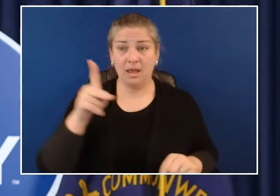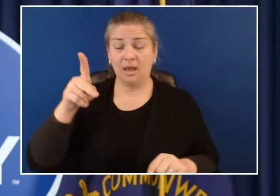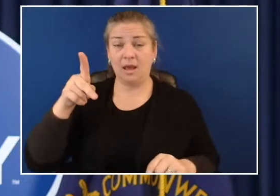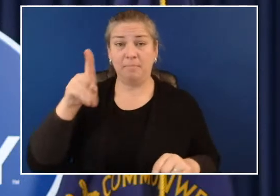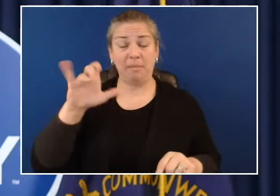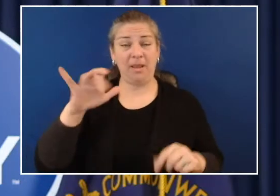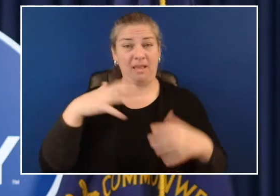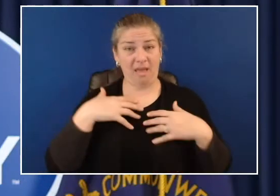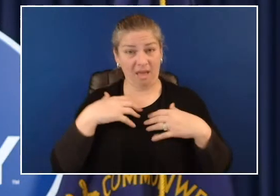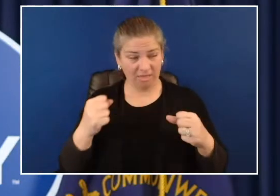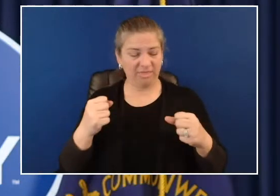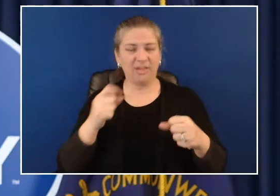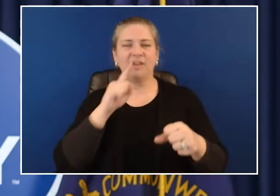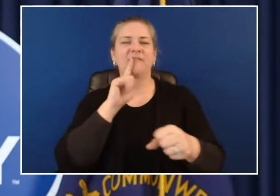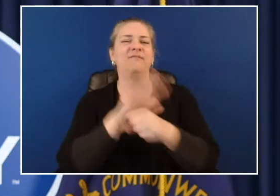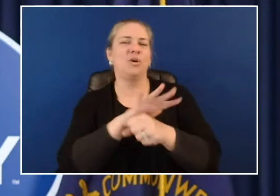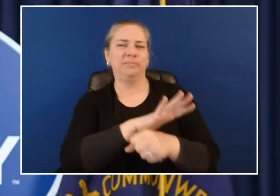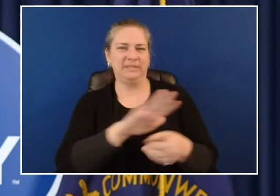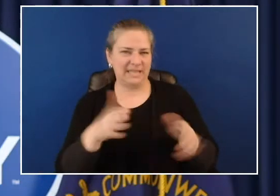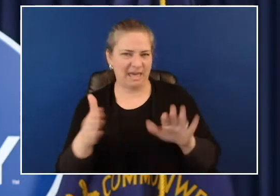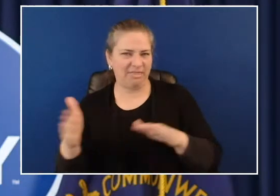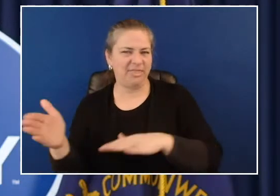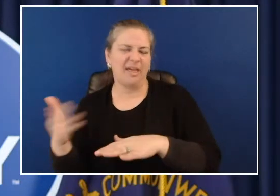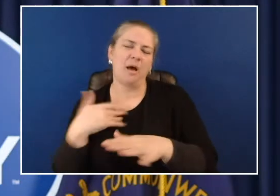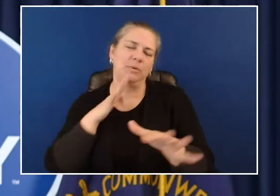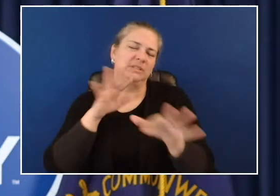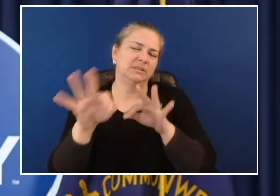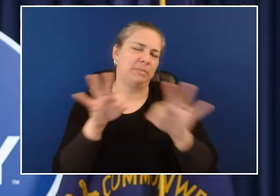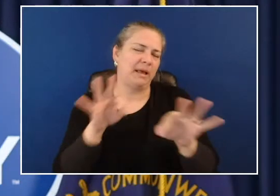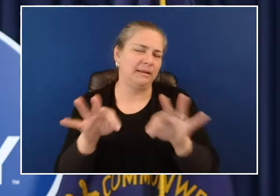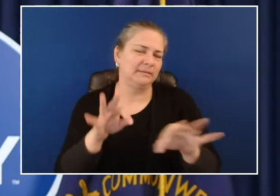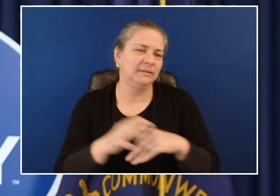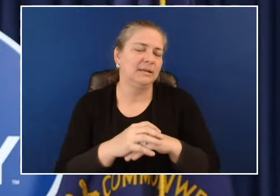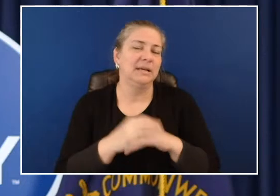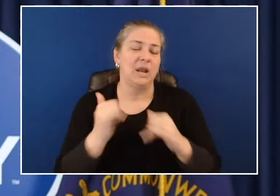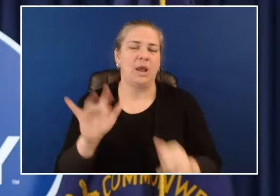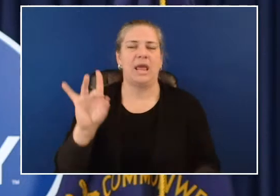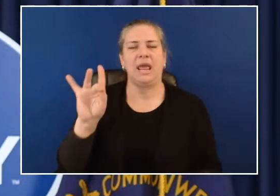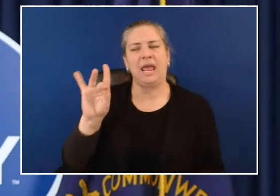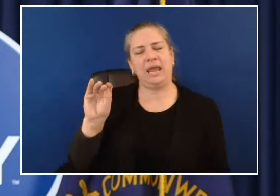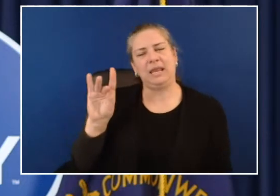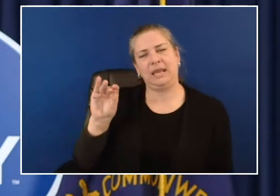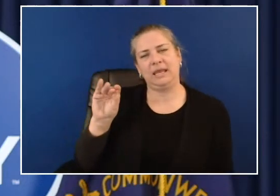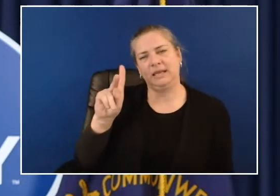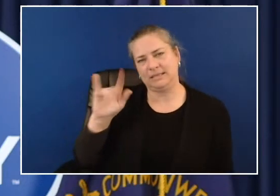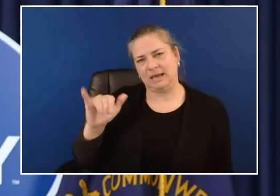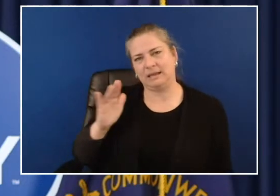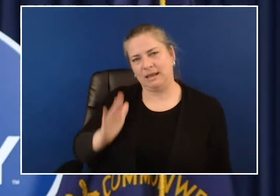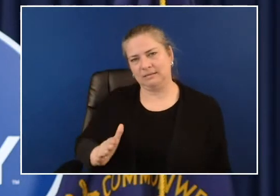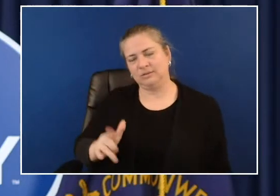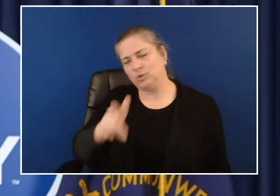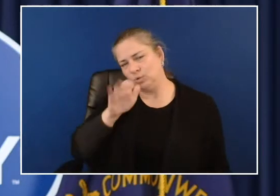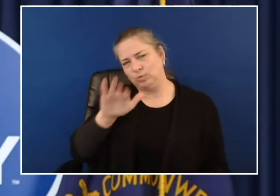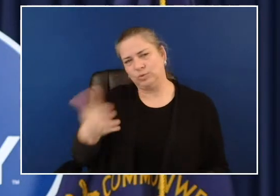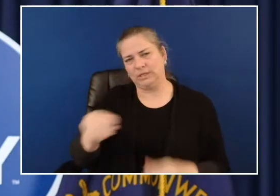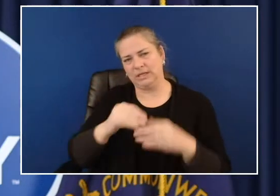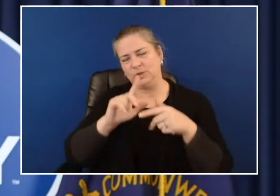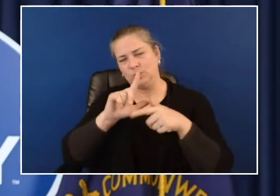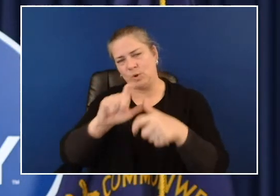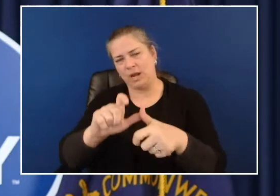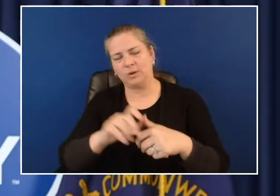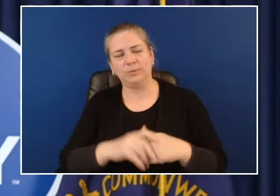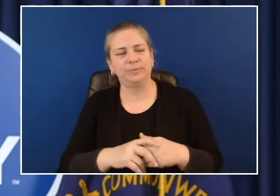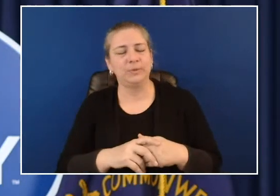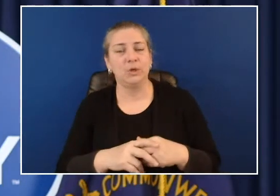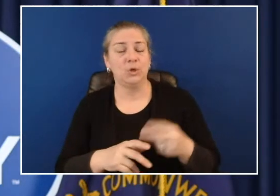increased death toll, which I'll explain in a minute, with now 80 Kentuckians lost in those tornadoes. The two new